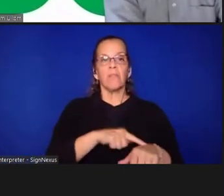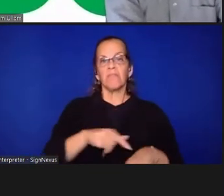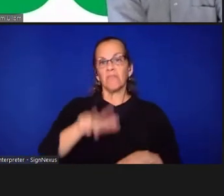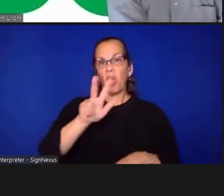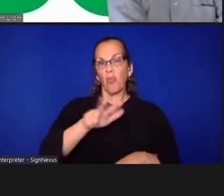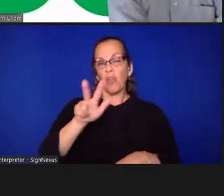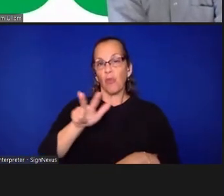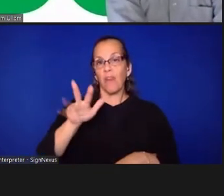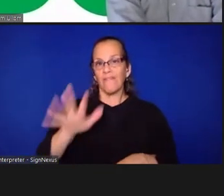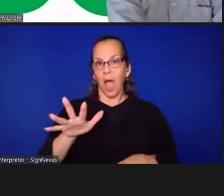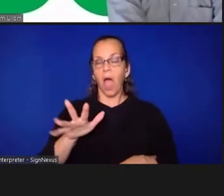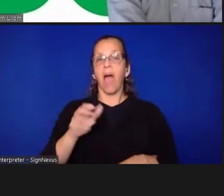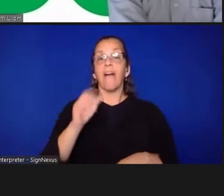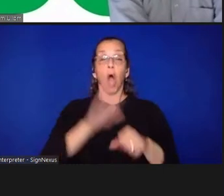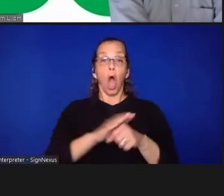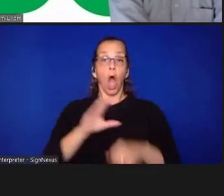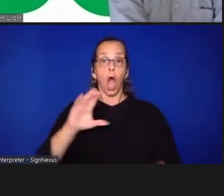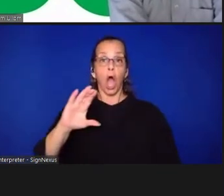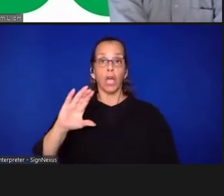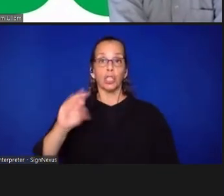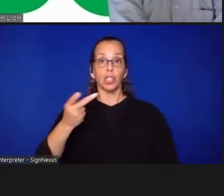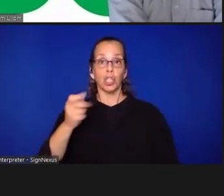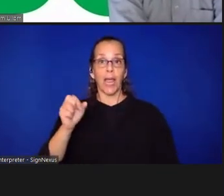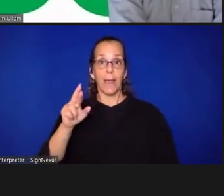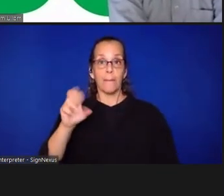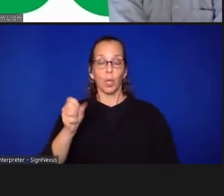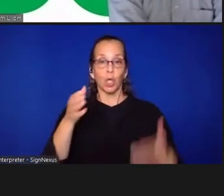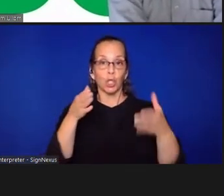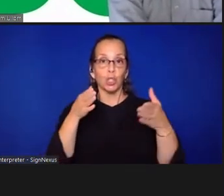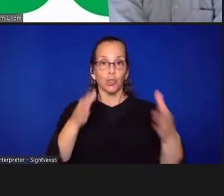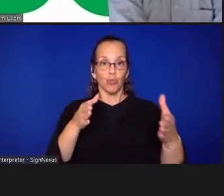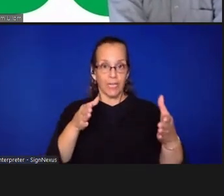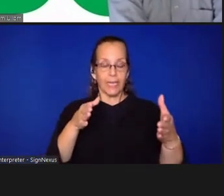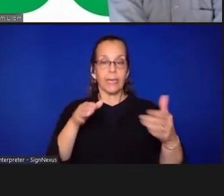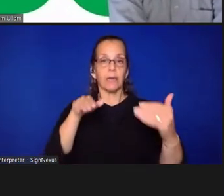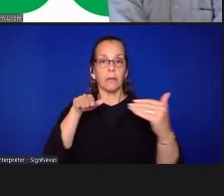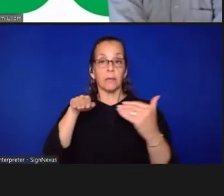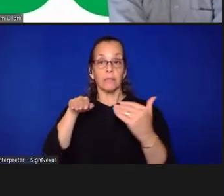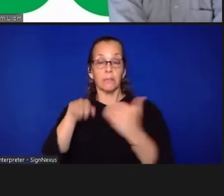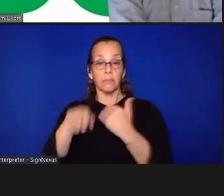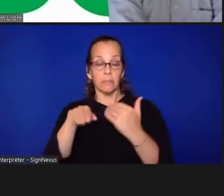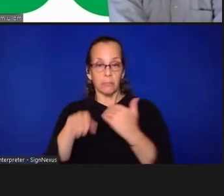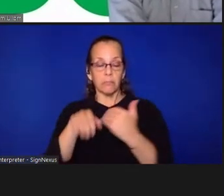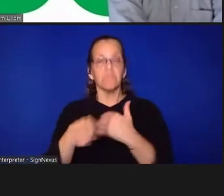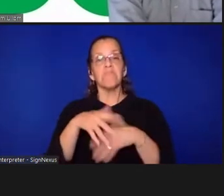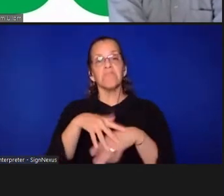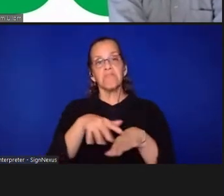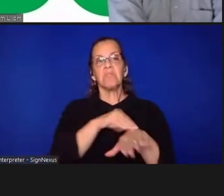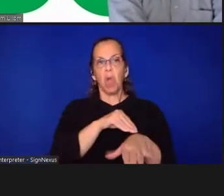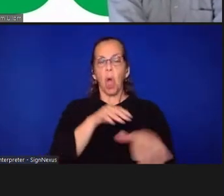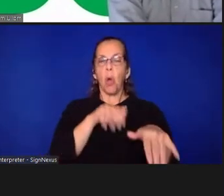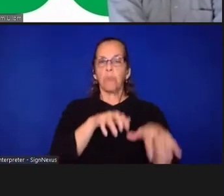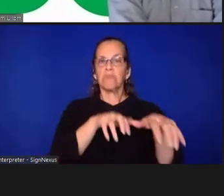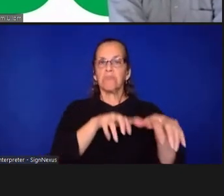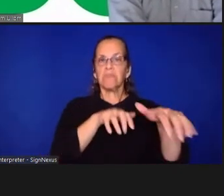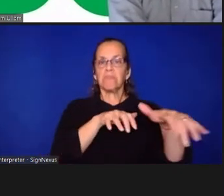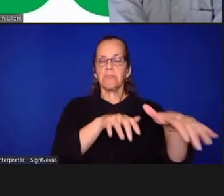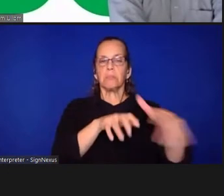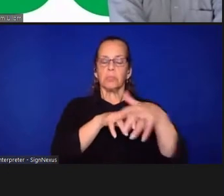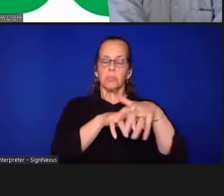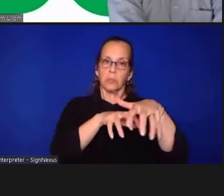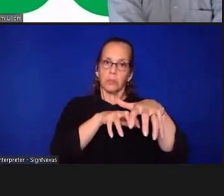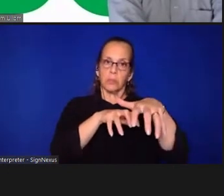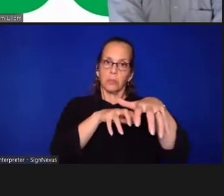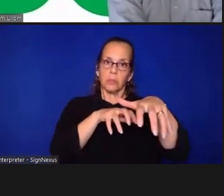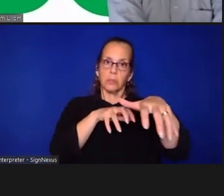narrow sidewalk along Chambers Street or a vicular shop is usually slower than a condo line of students walking to the subway traffic much of what